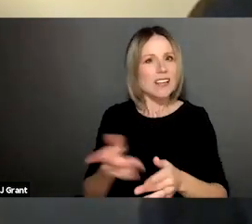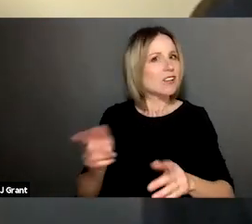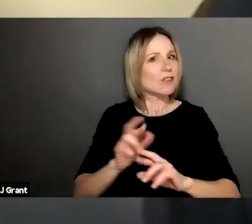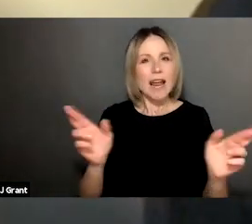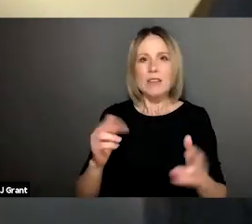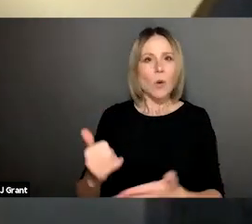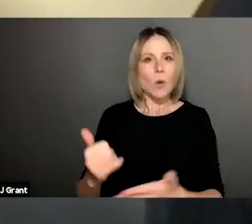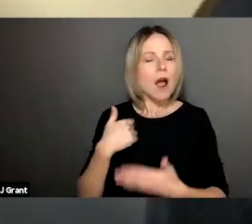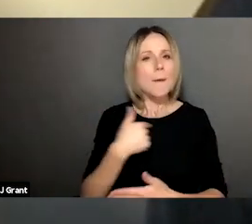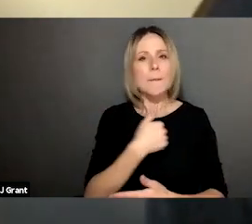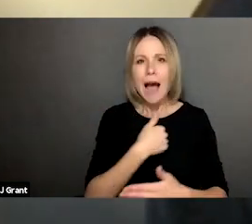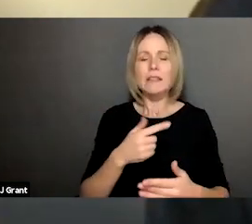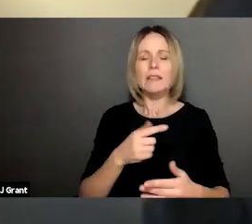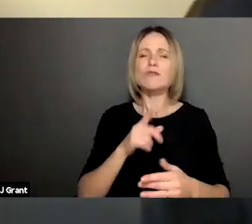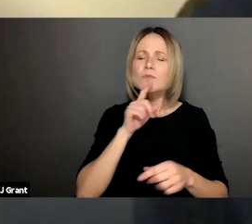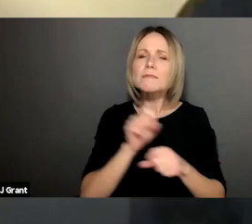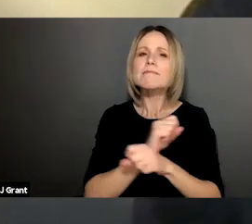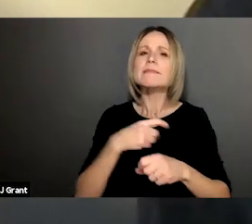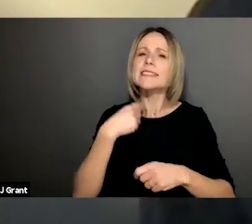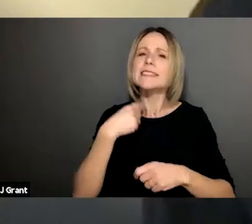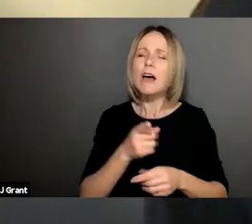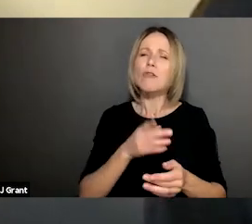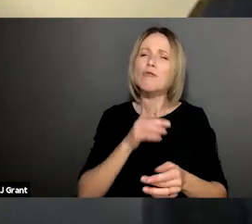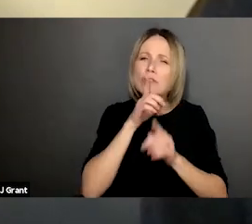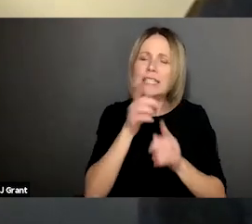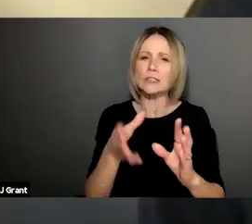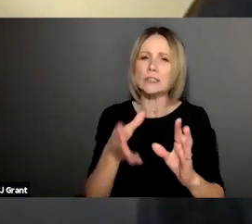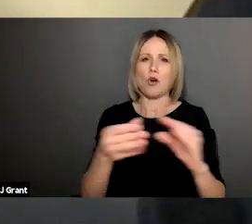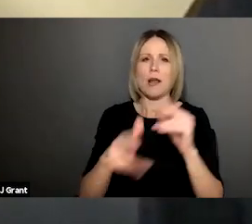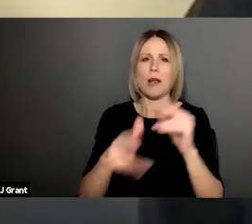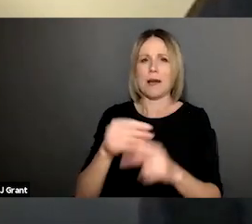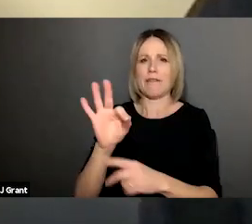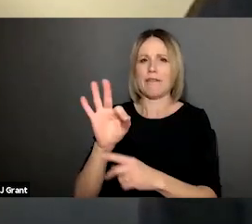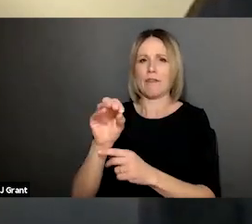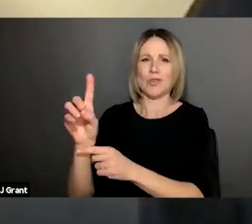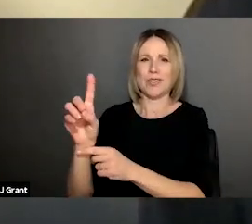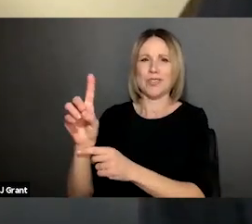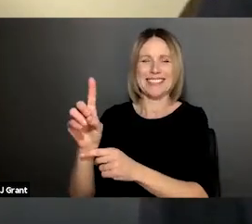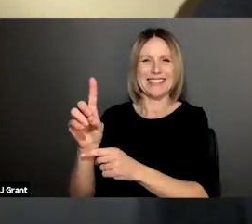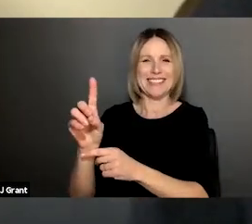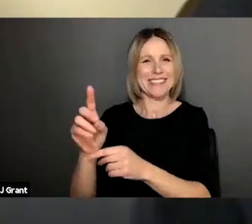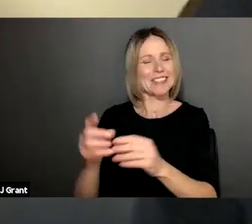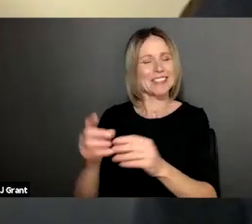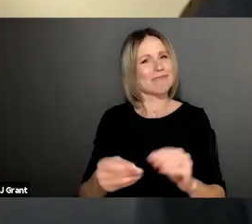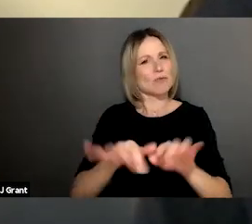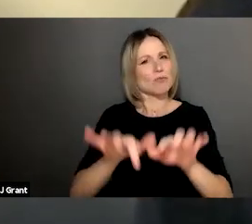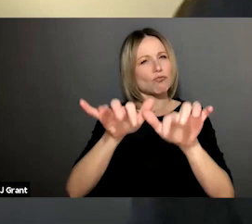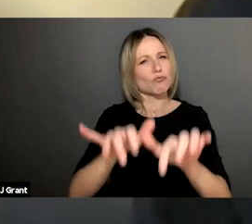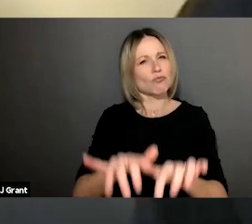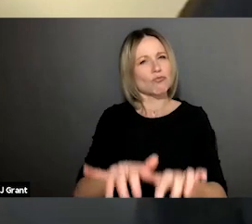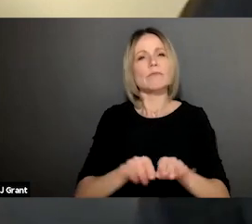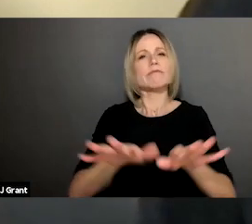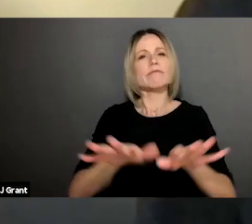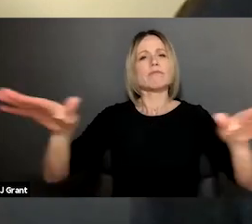the story of food to the nation. And you know, I'm just thrilled that we're